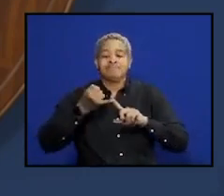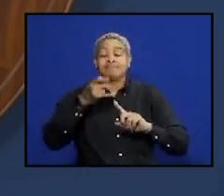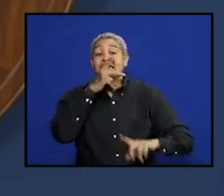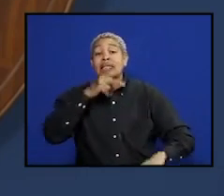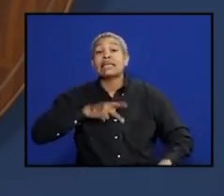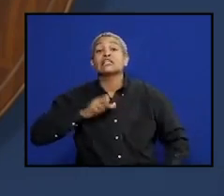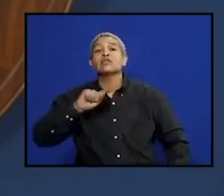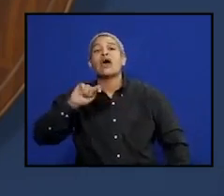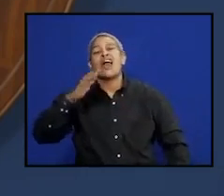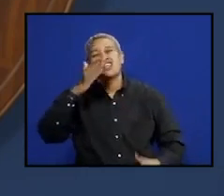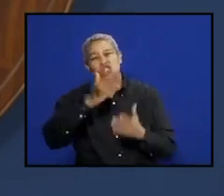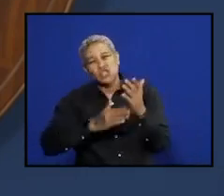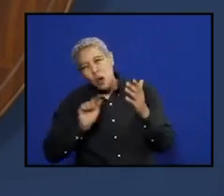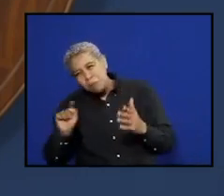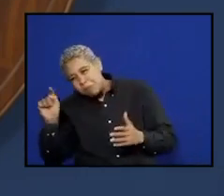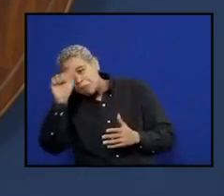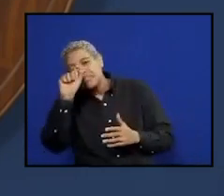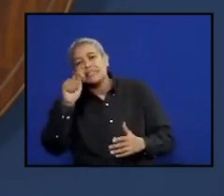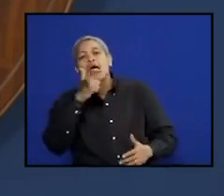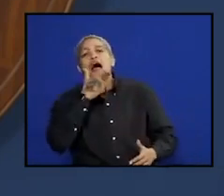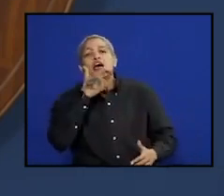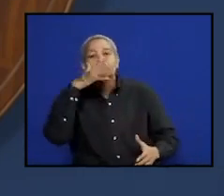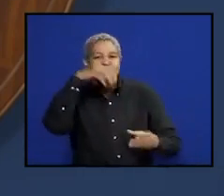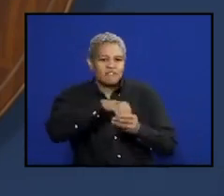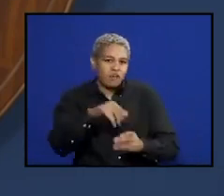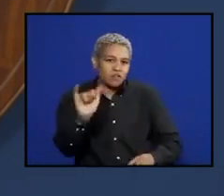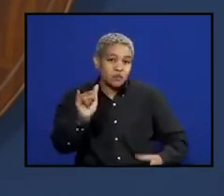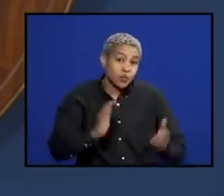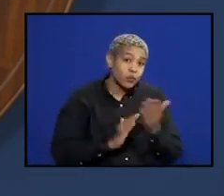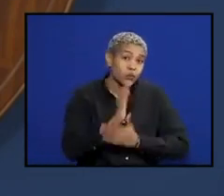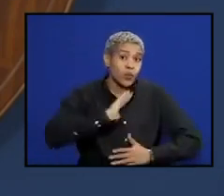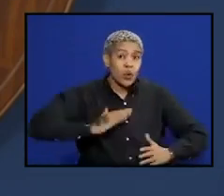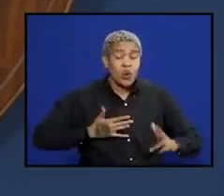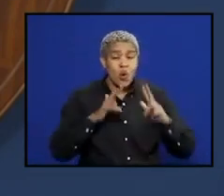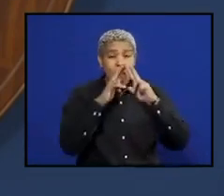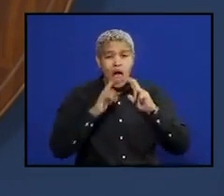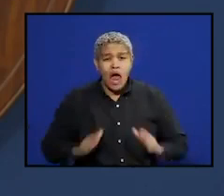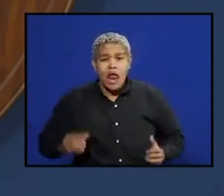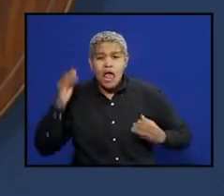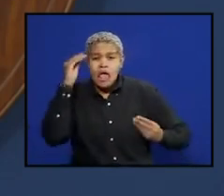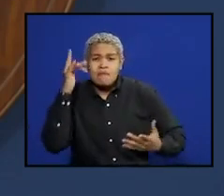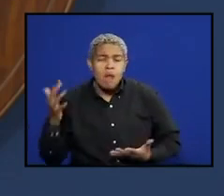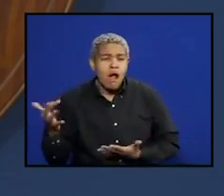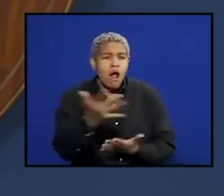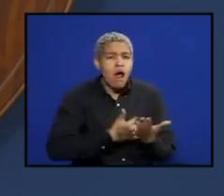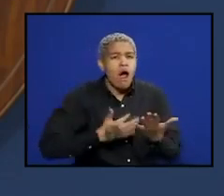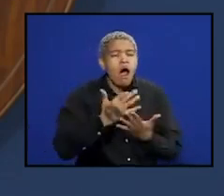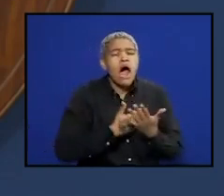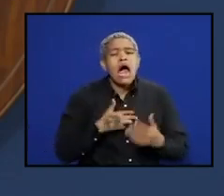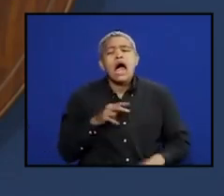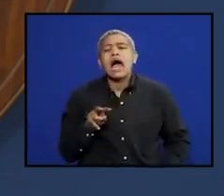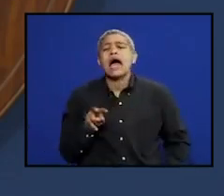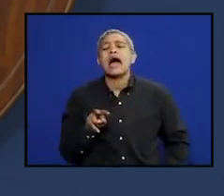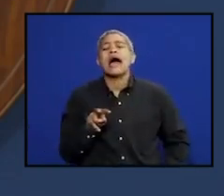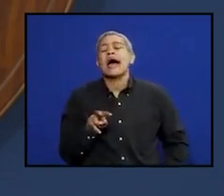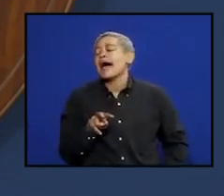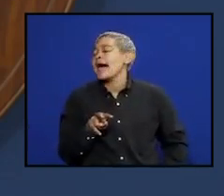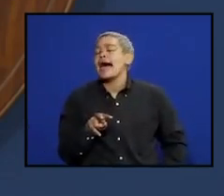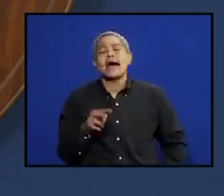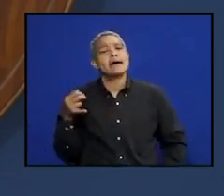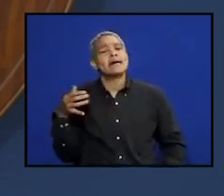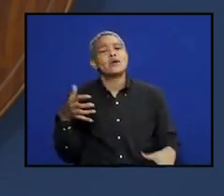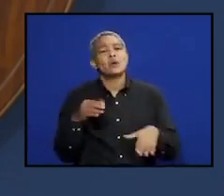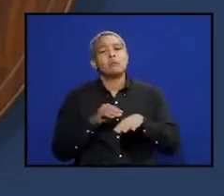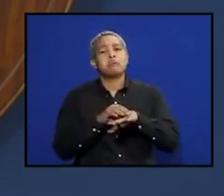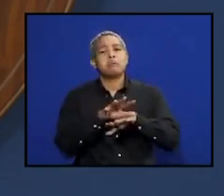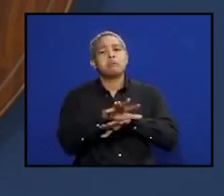Kingston, and sections of St. Andrew. Through our analysis and intelligence gathering, we continue to recognize the influence of gangs as a